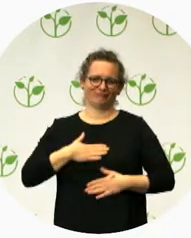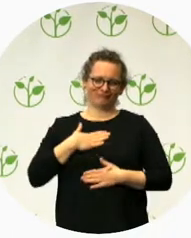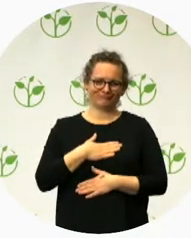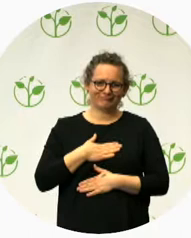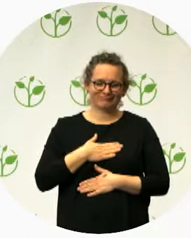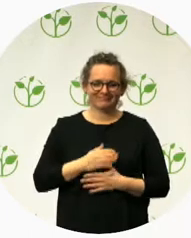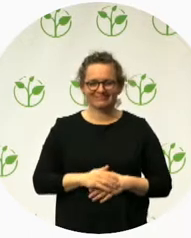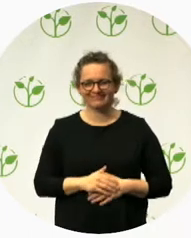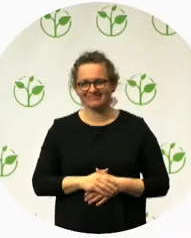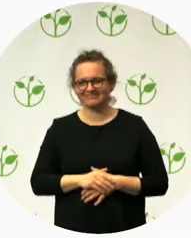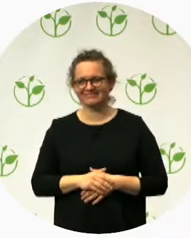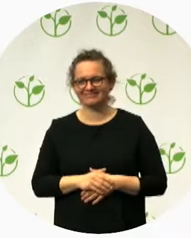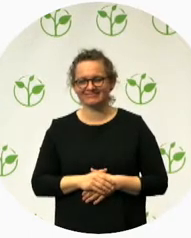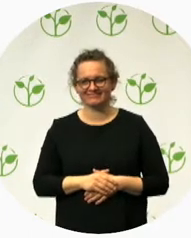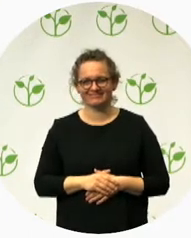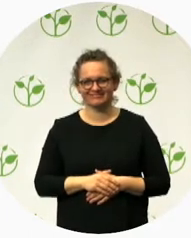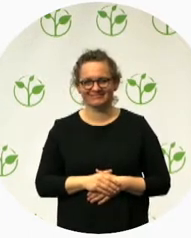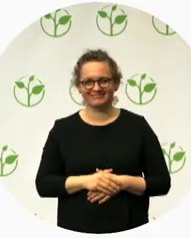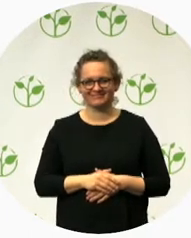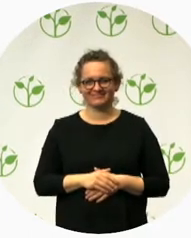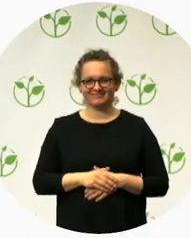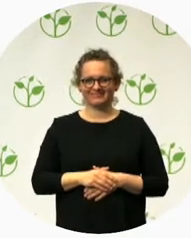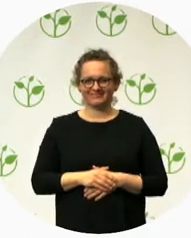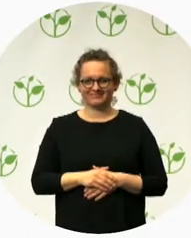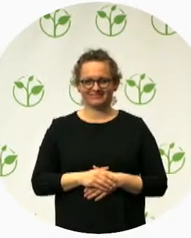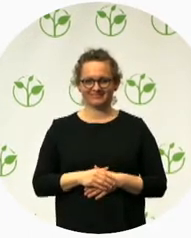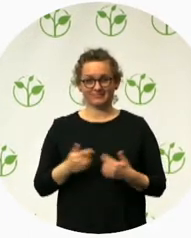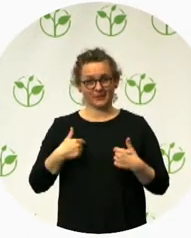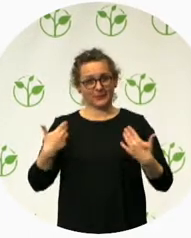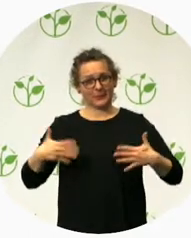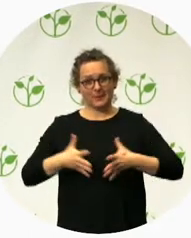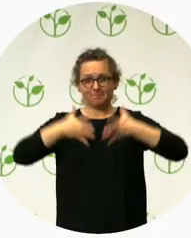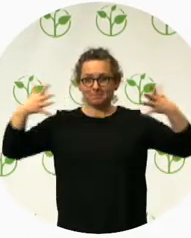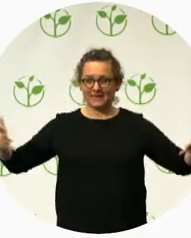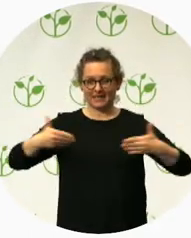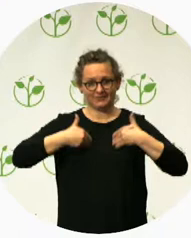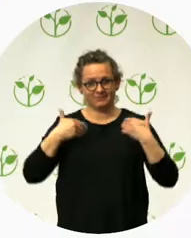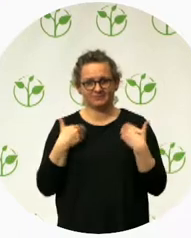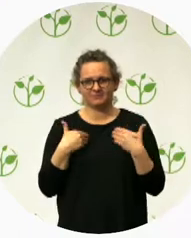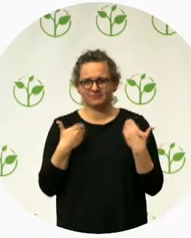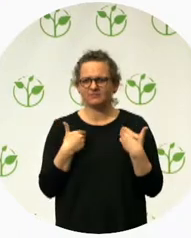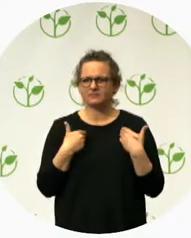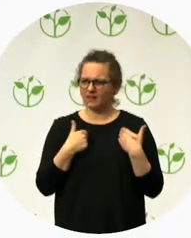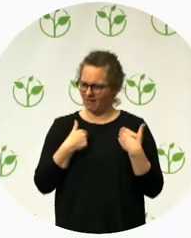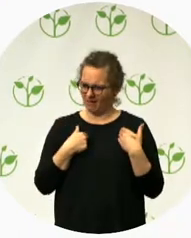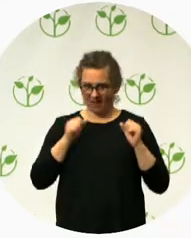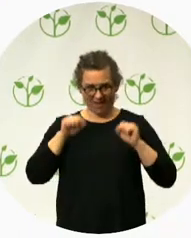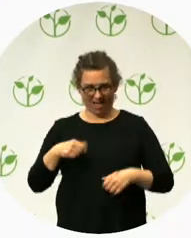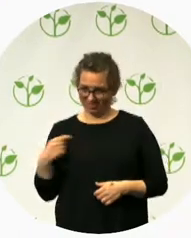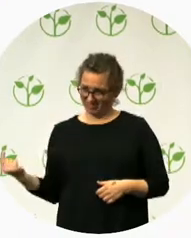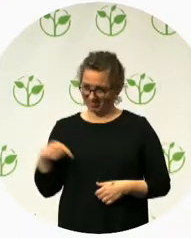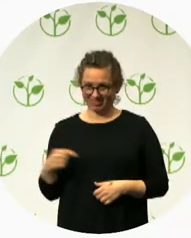Besides being a big pleasure and honor to personally welcome you here for the fifth time in the